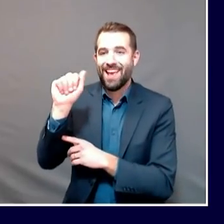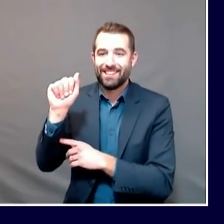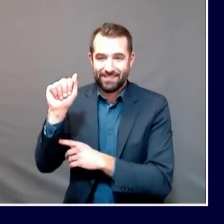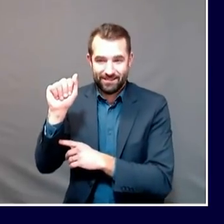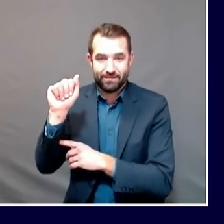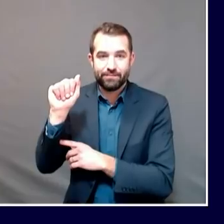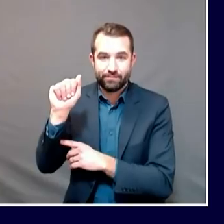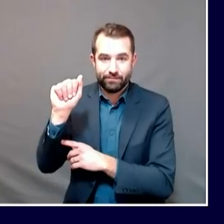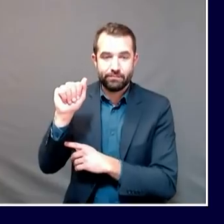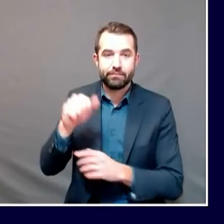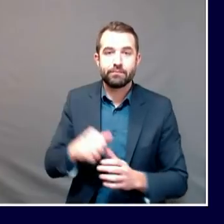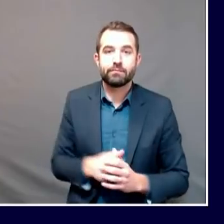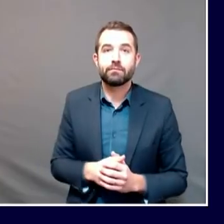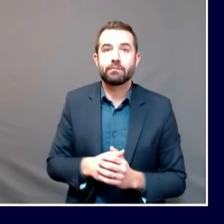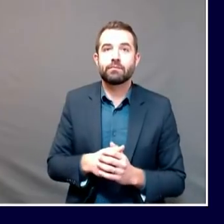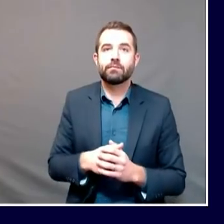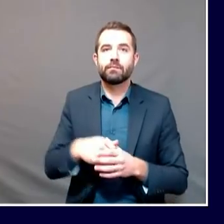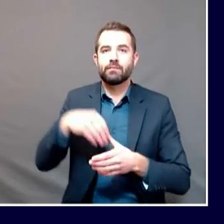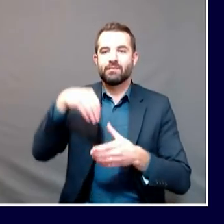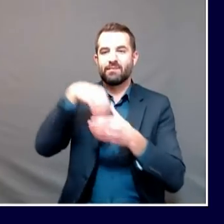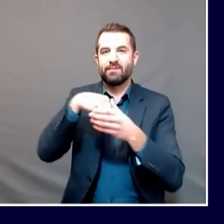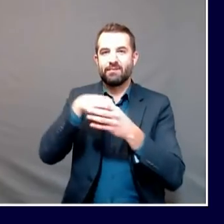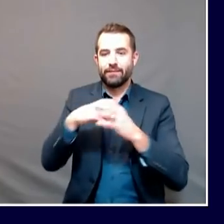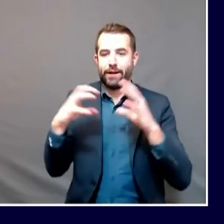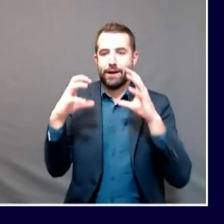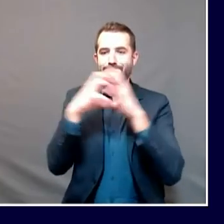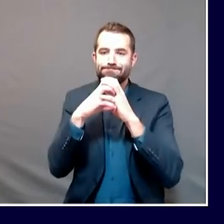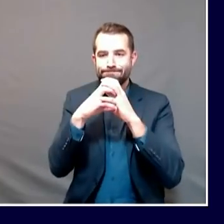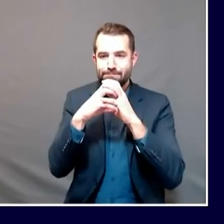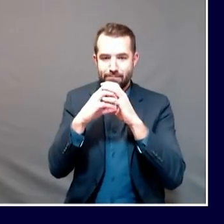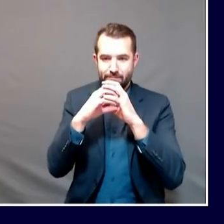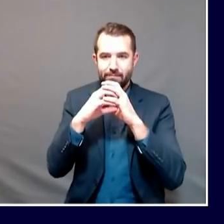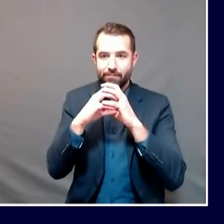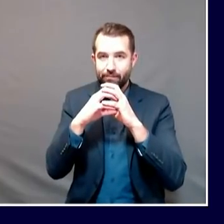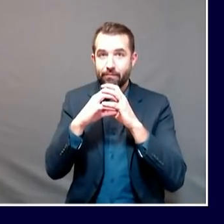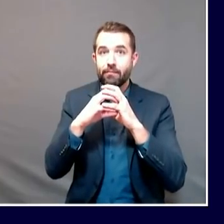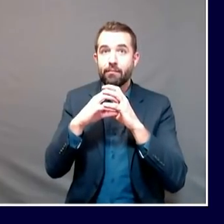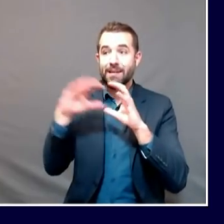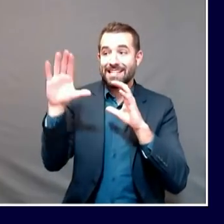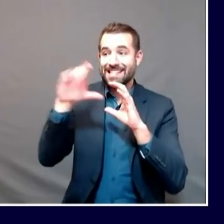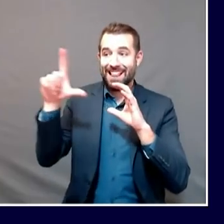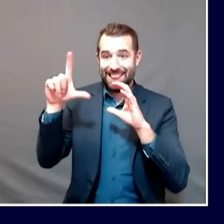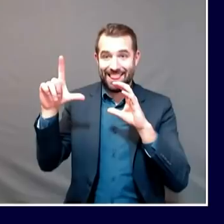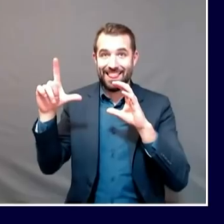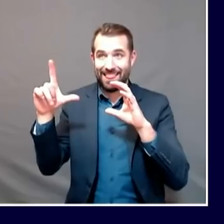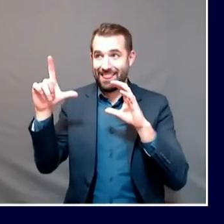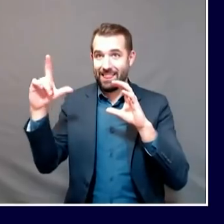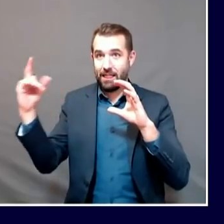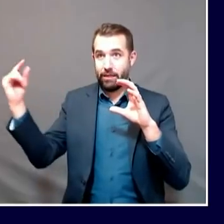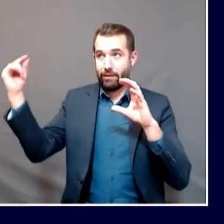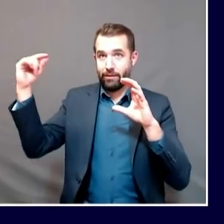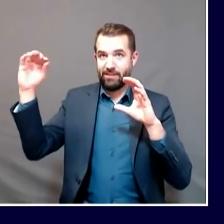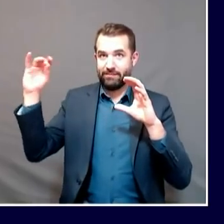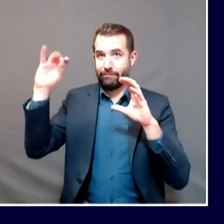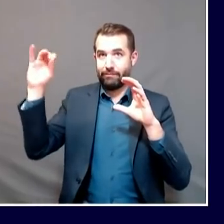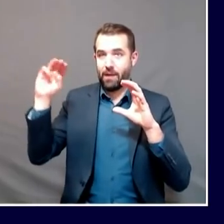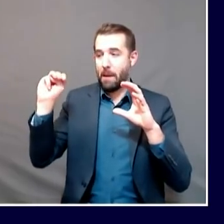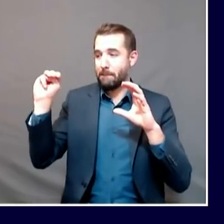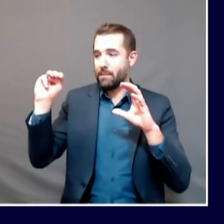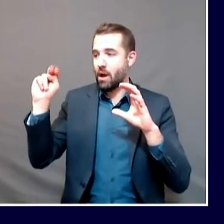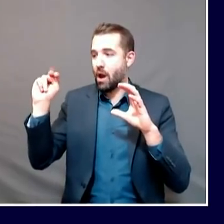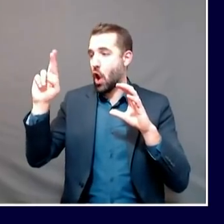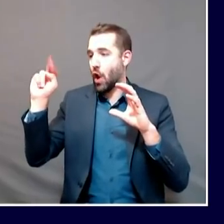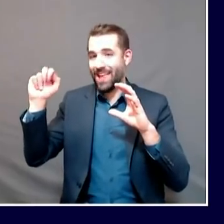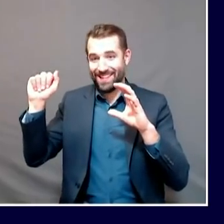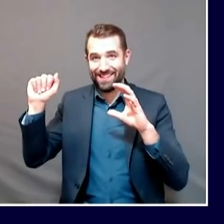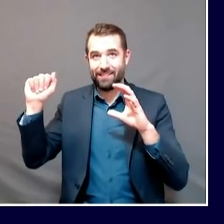bubble that can fuse to a cell and allow the molecule to slip in. The cell then uses that